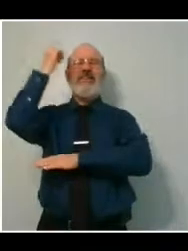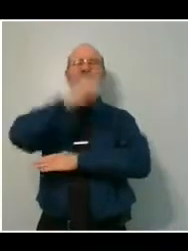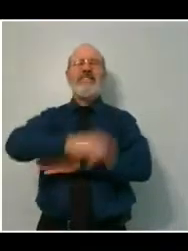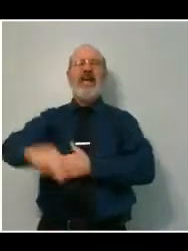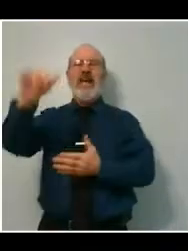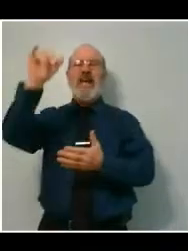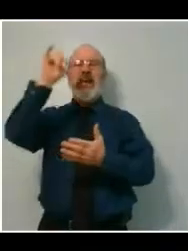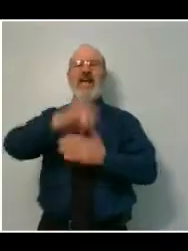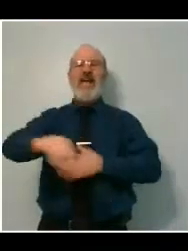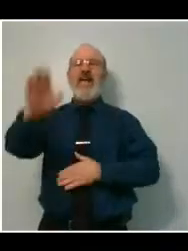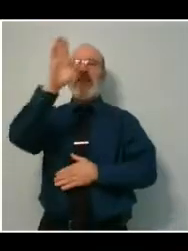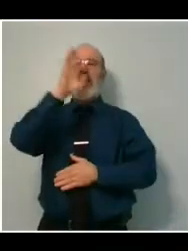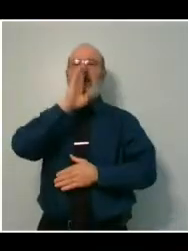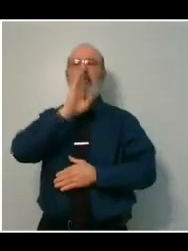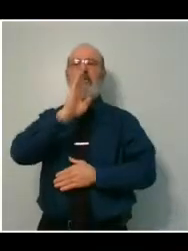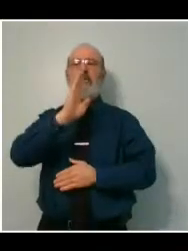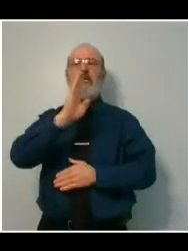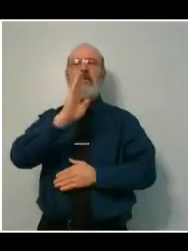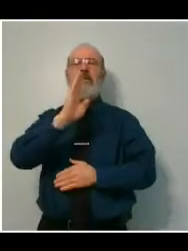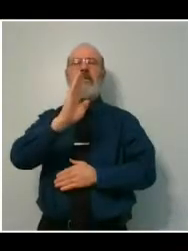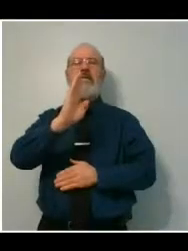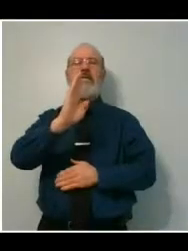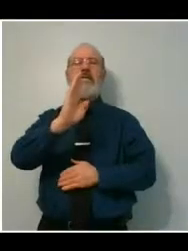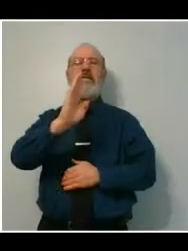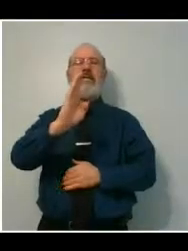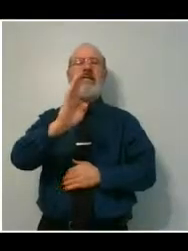day that will be.